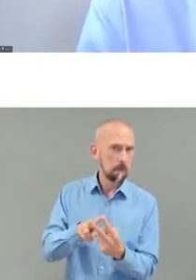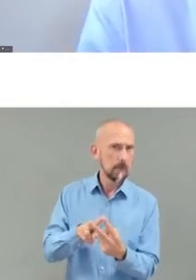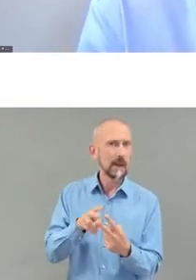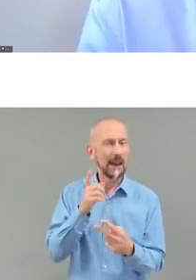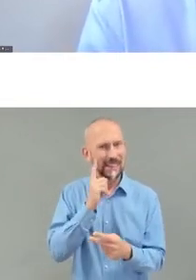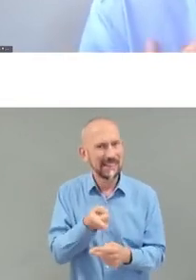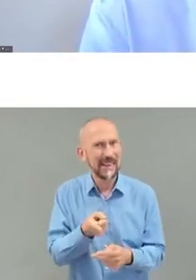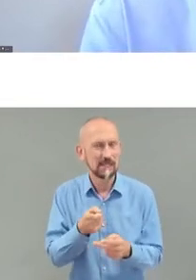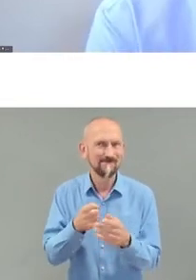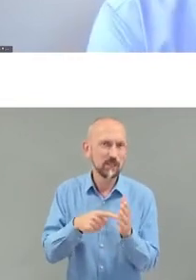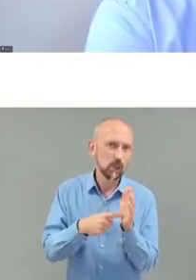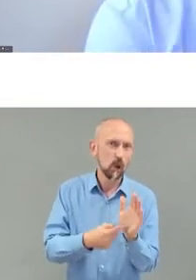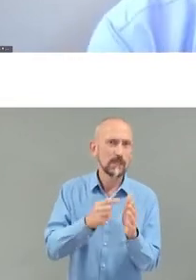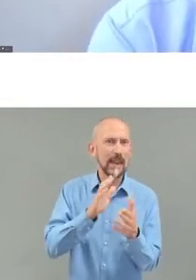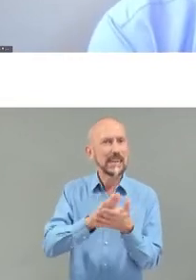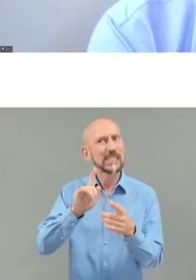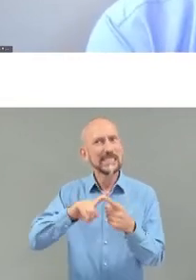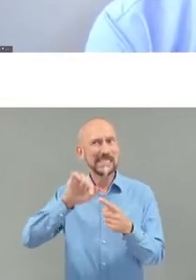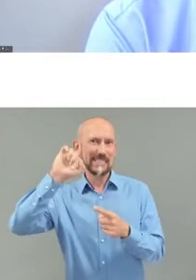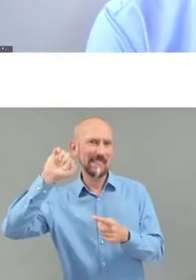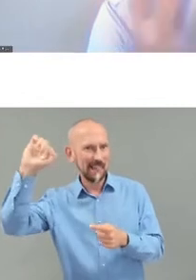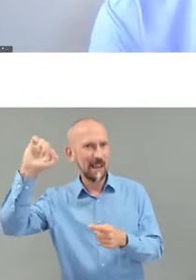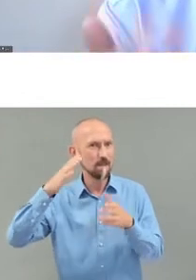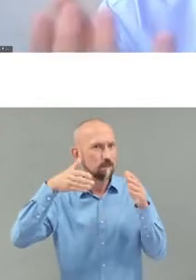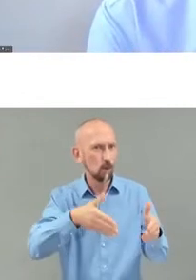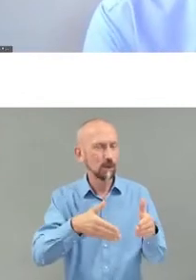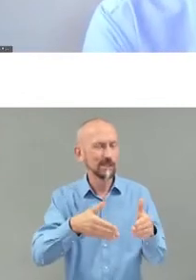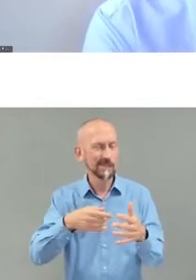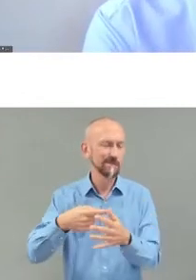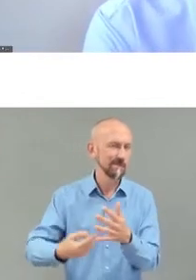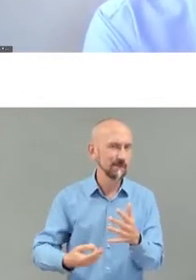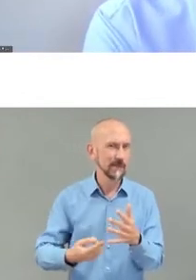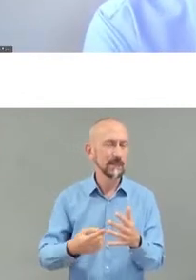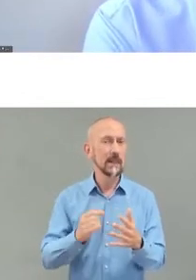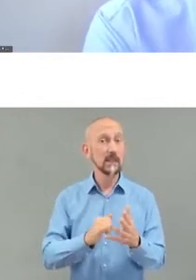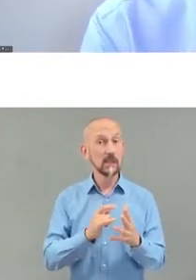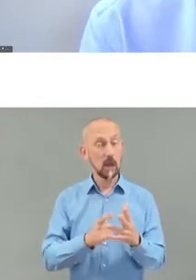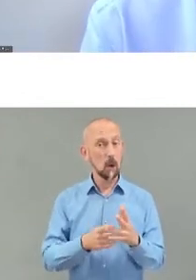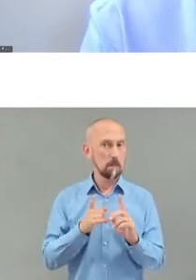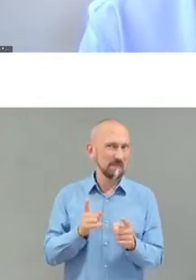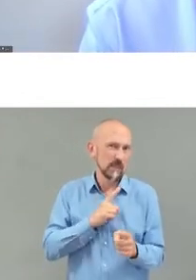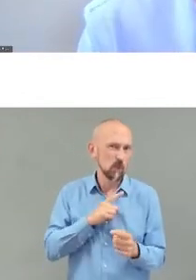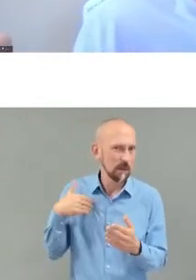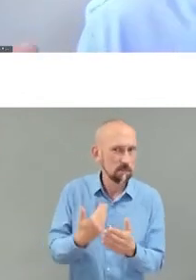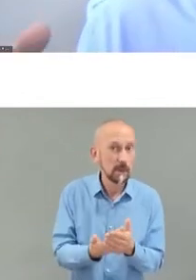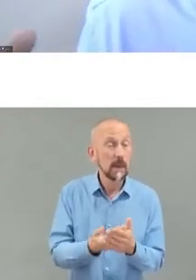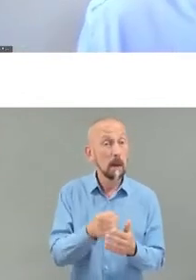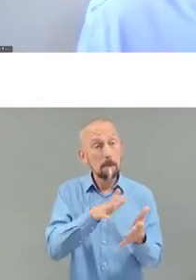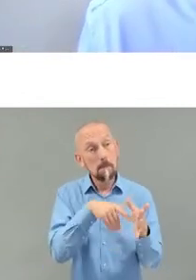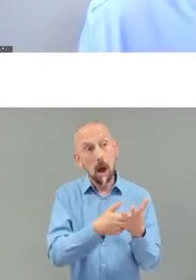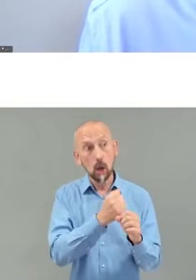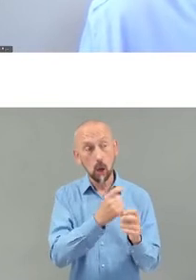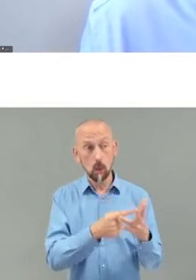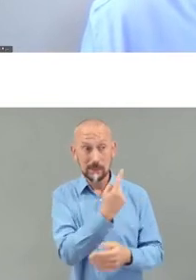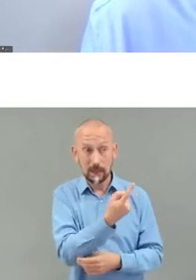HEE focus, and so that's how we've reported it today. I think some of the work that Margot is going to be doing with us in the Southeast is looking across the